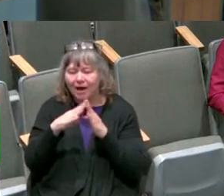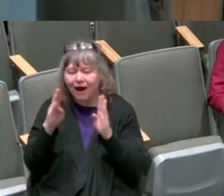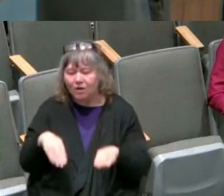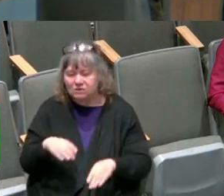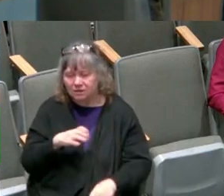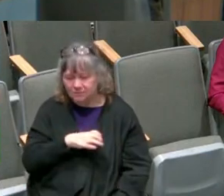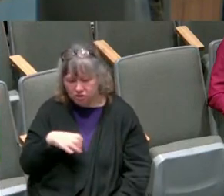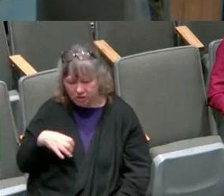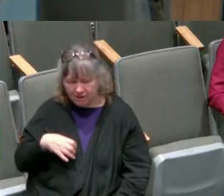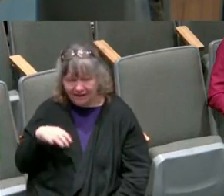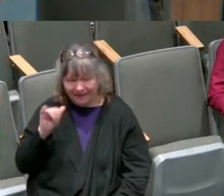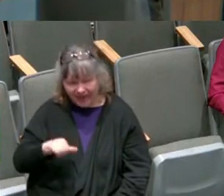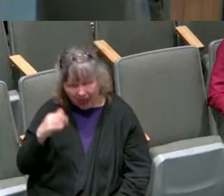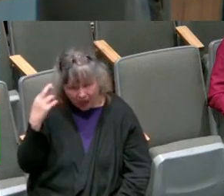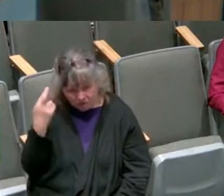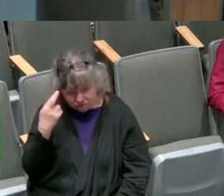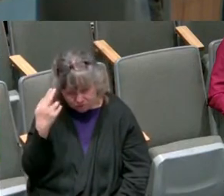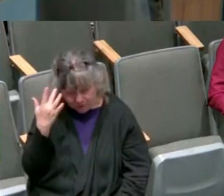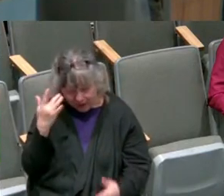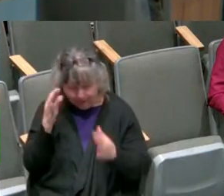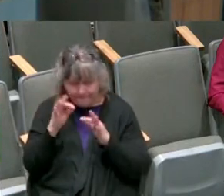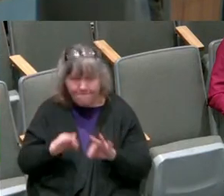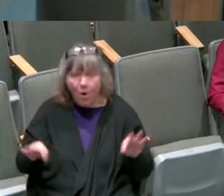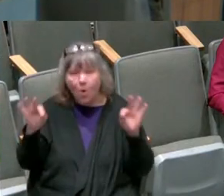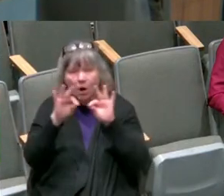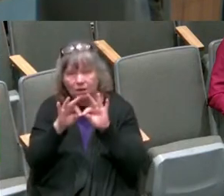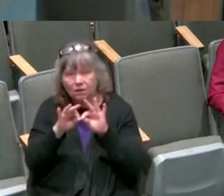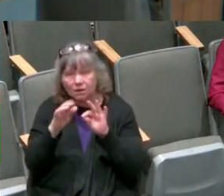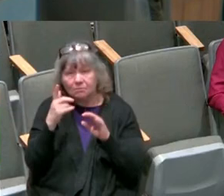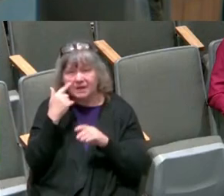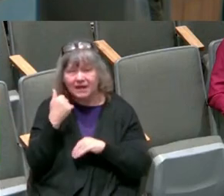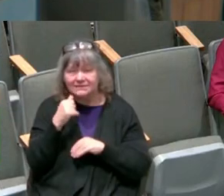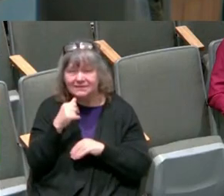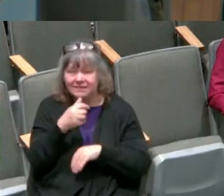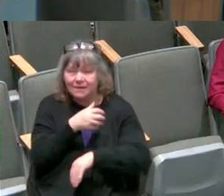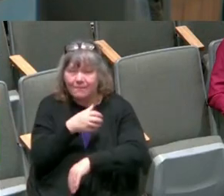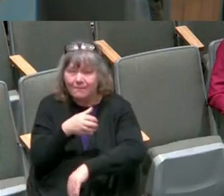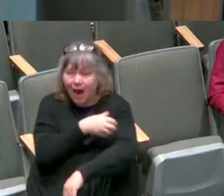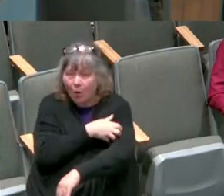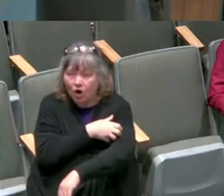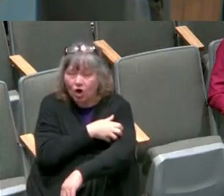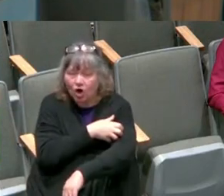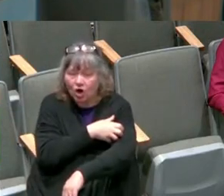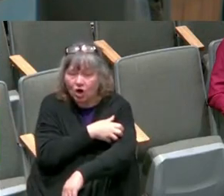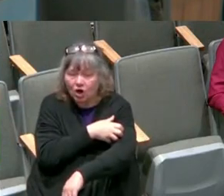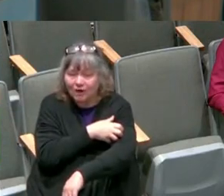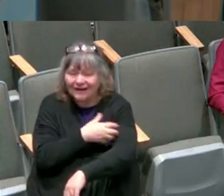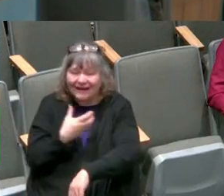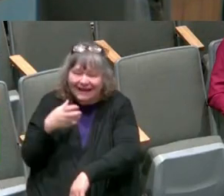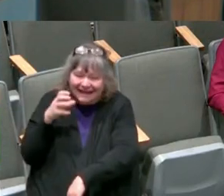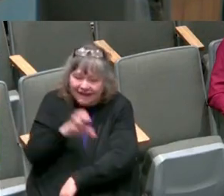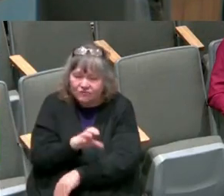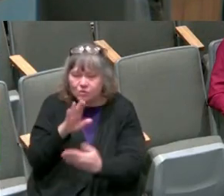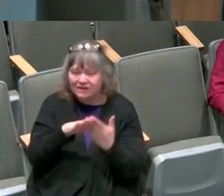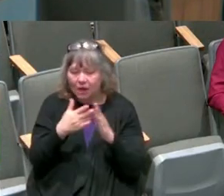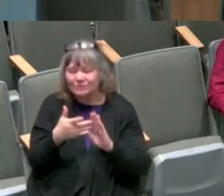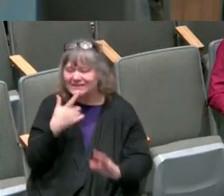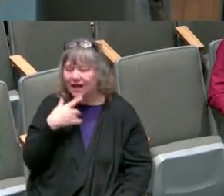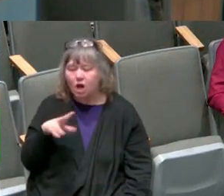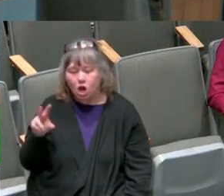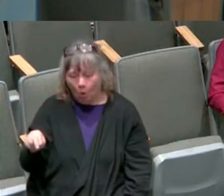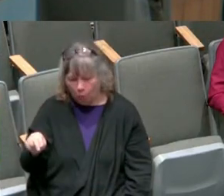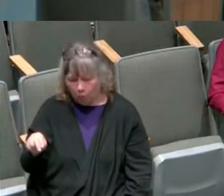and that is why this is important because it puts the power back in the town to say no